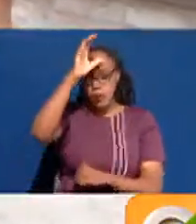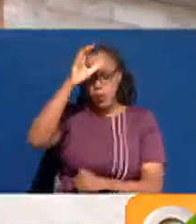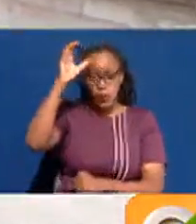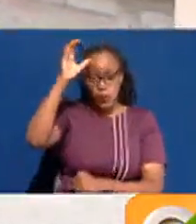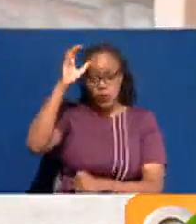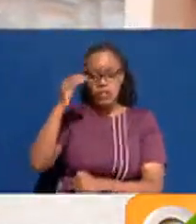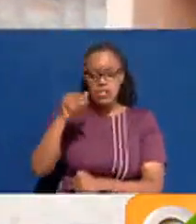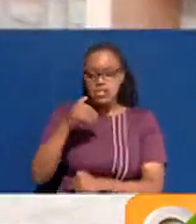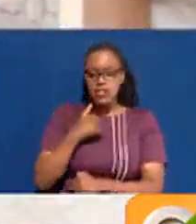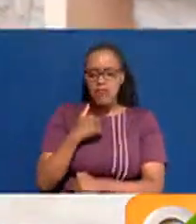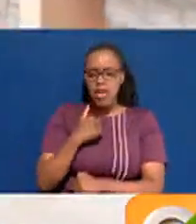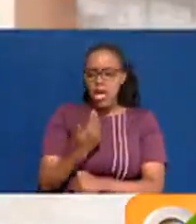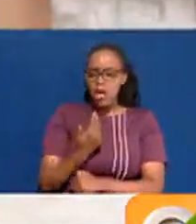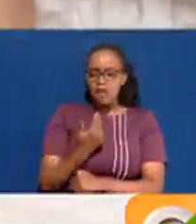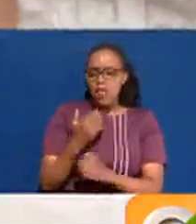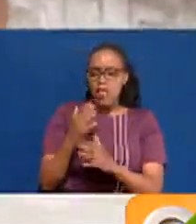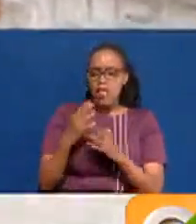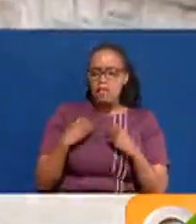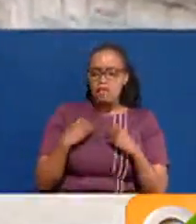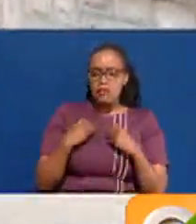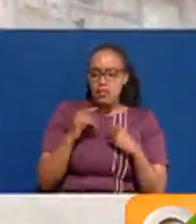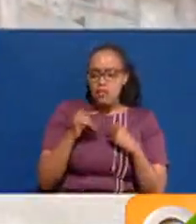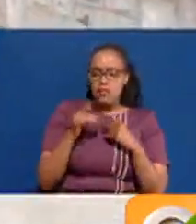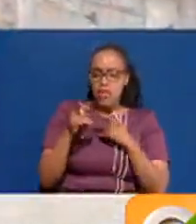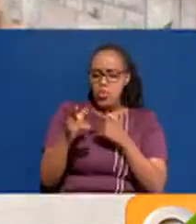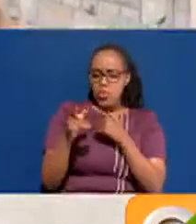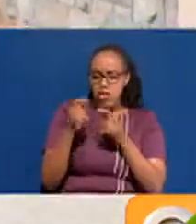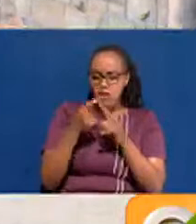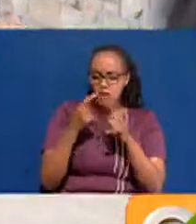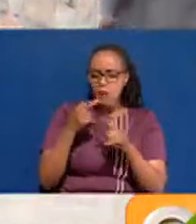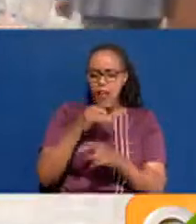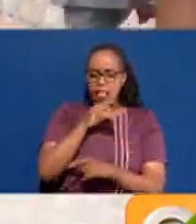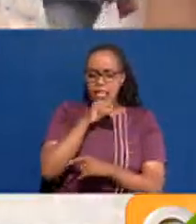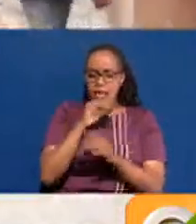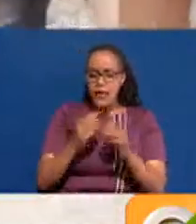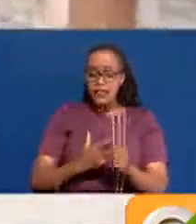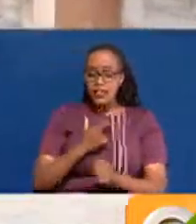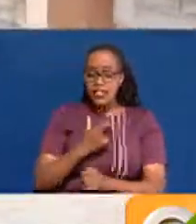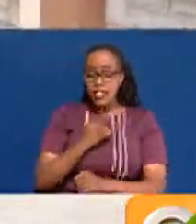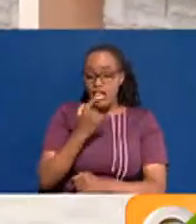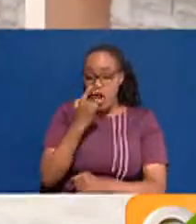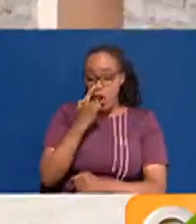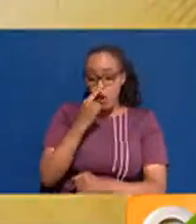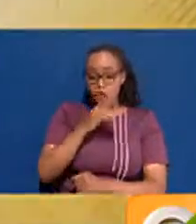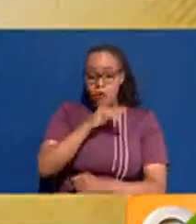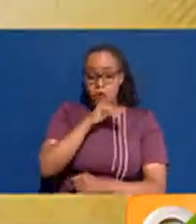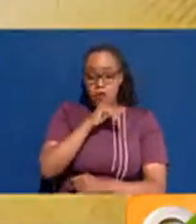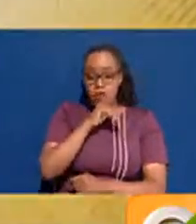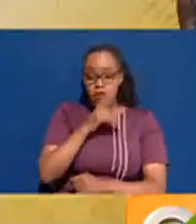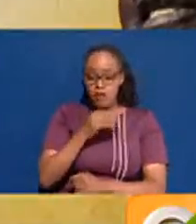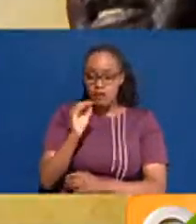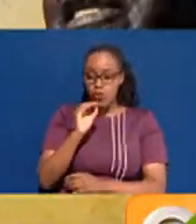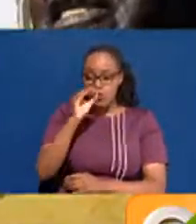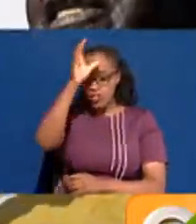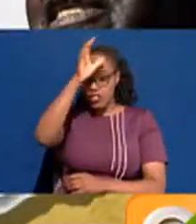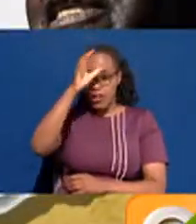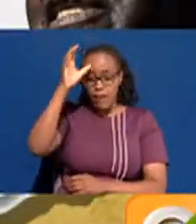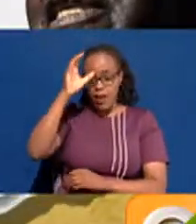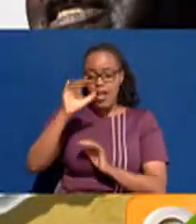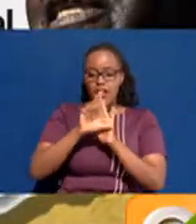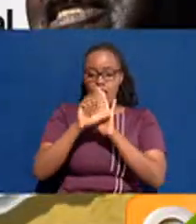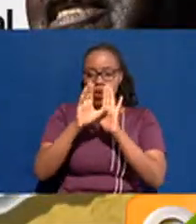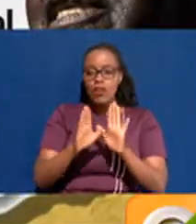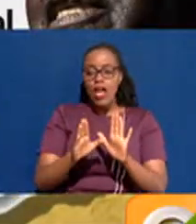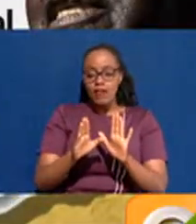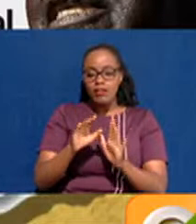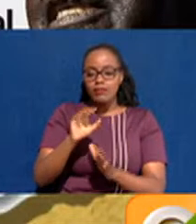is not taking Raila Odinga's allegations that he visited the Azimio leader's home lying down. Chebukati's lawyer Steve